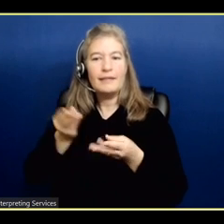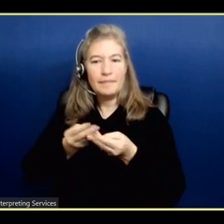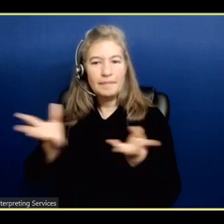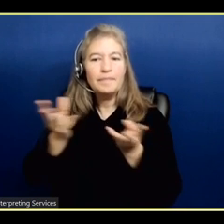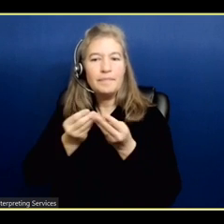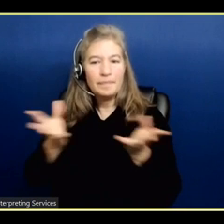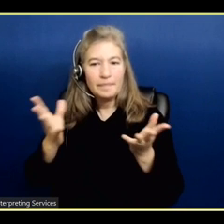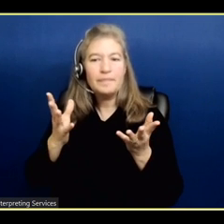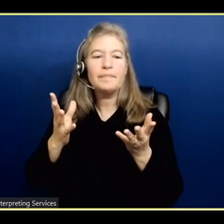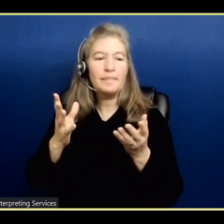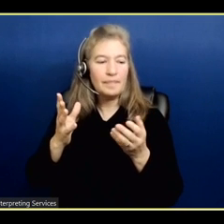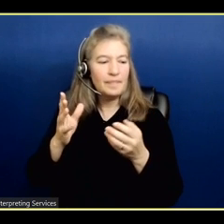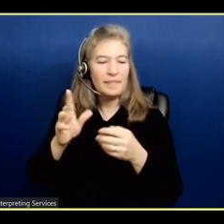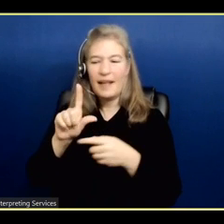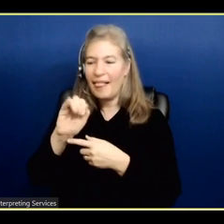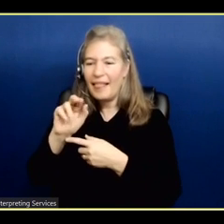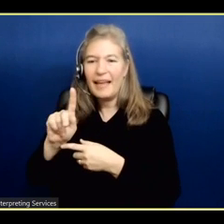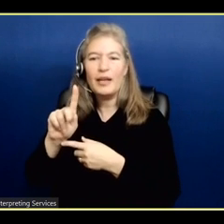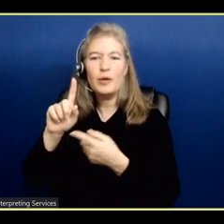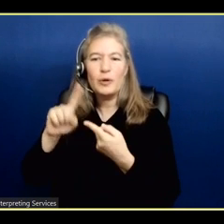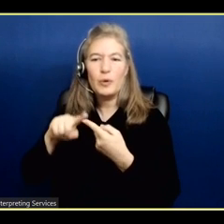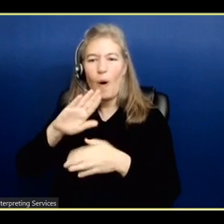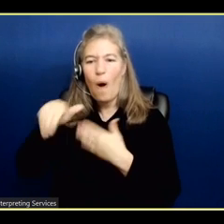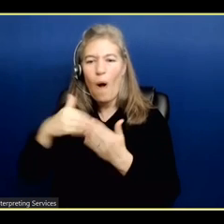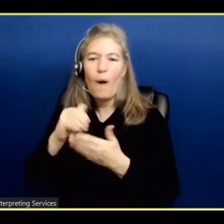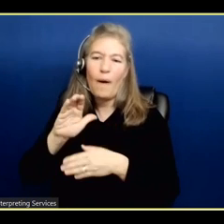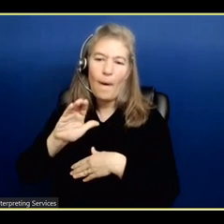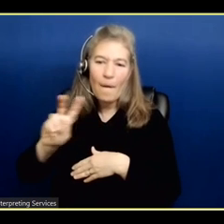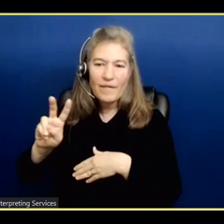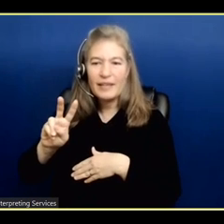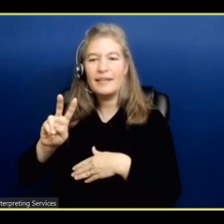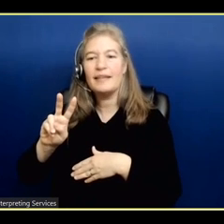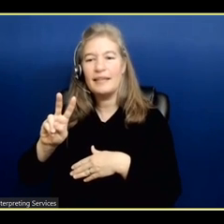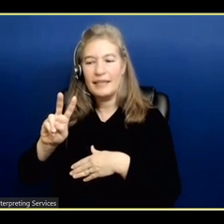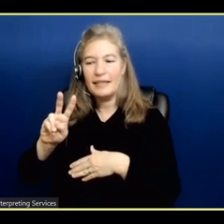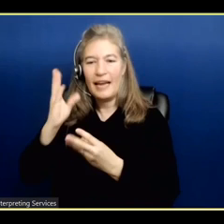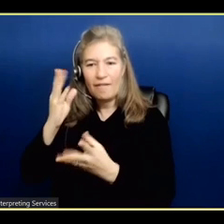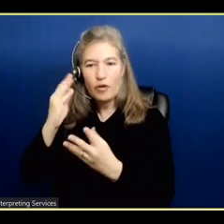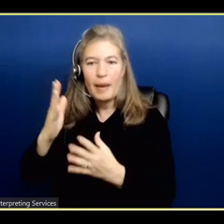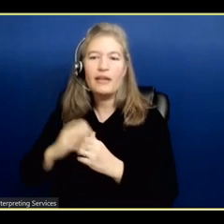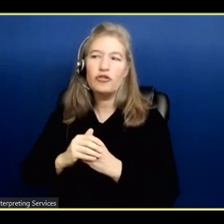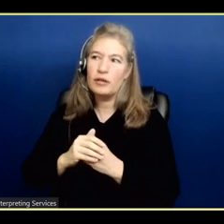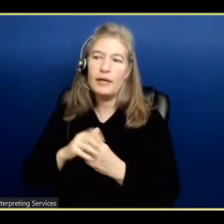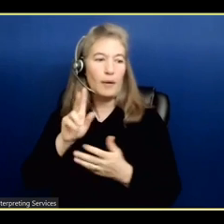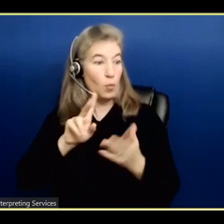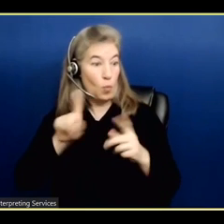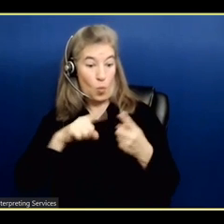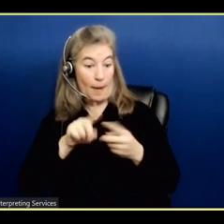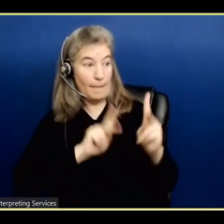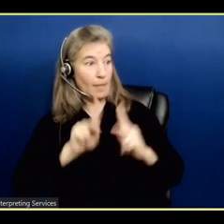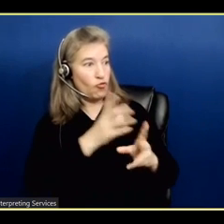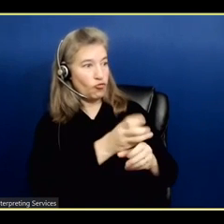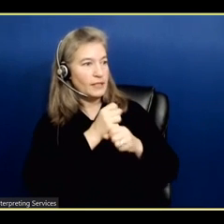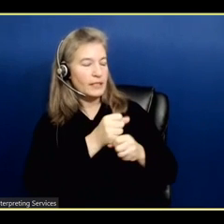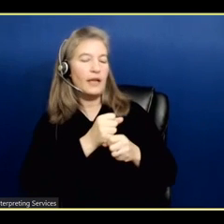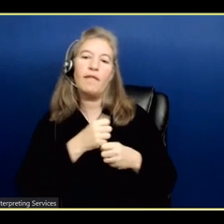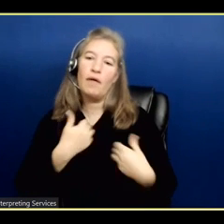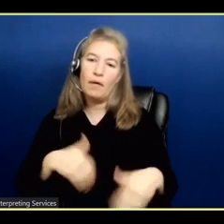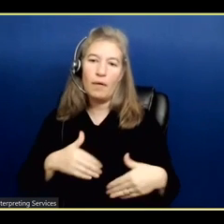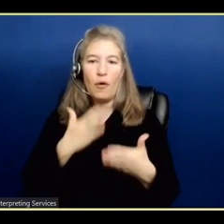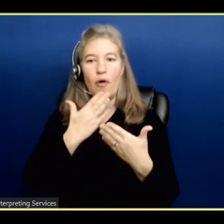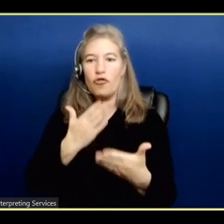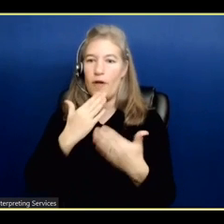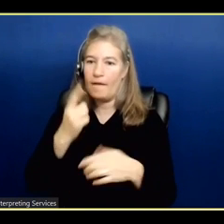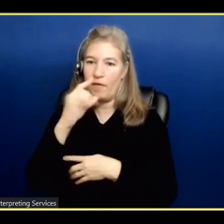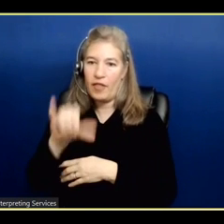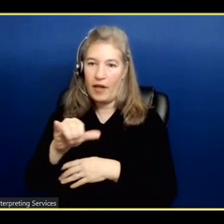of the COVID application information that we know about, and people are incredibly grateful to get that. The people most